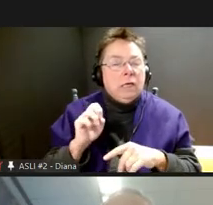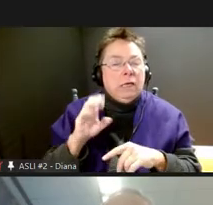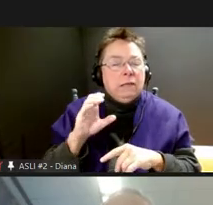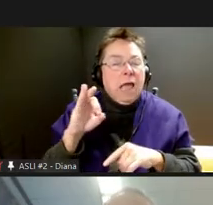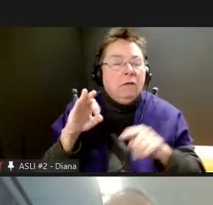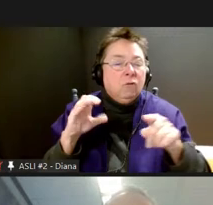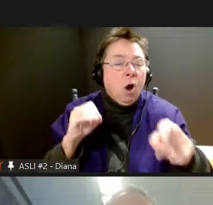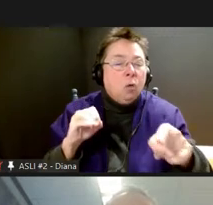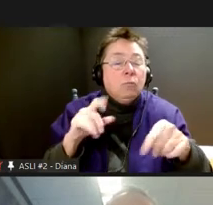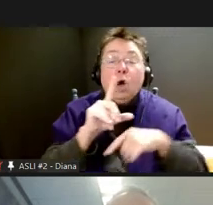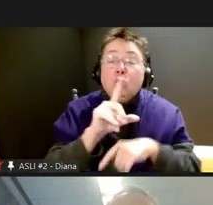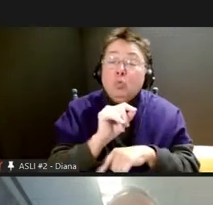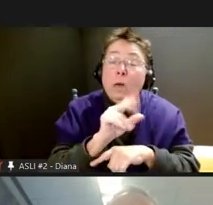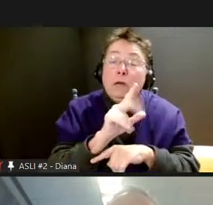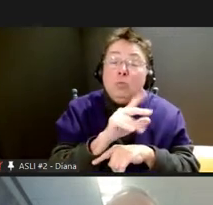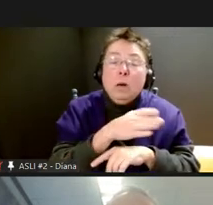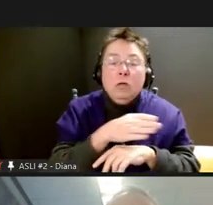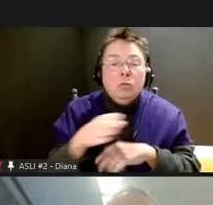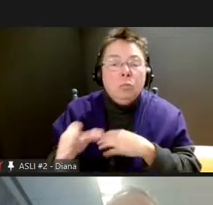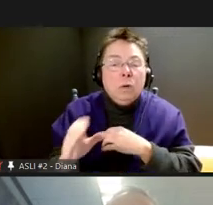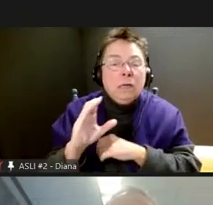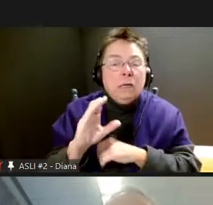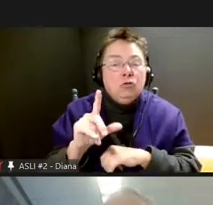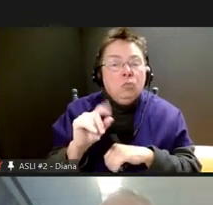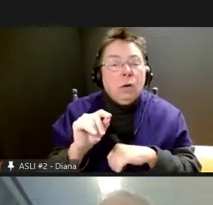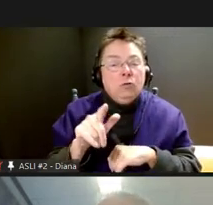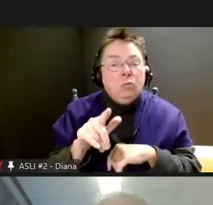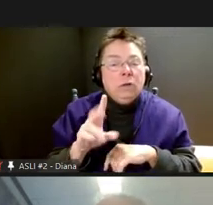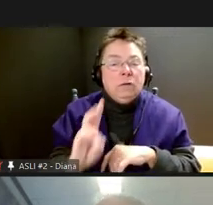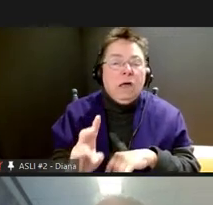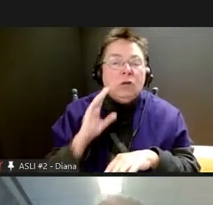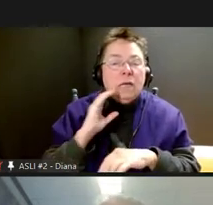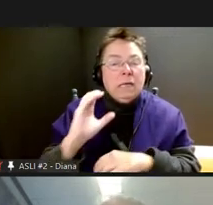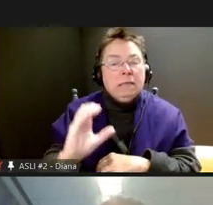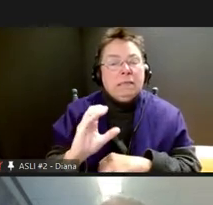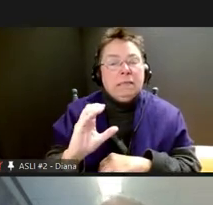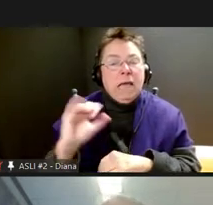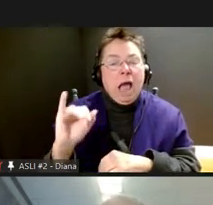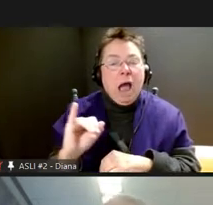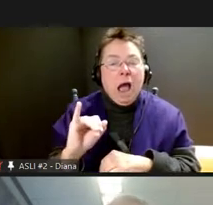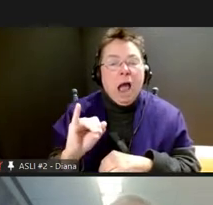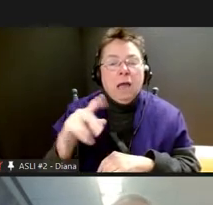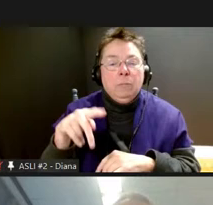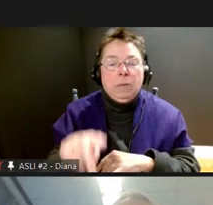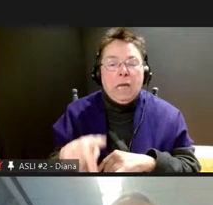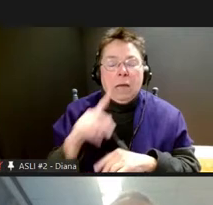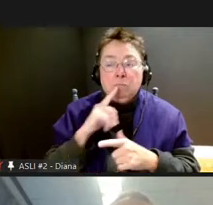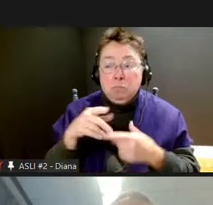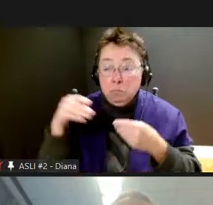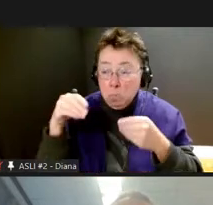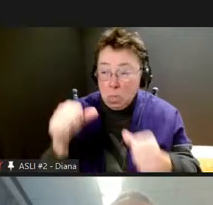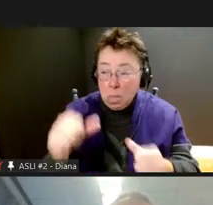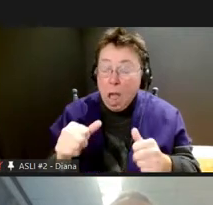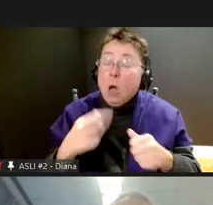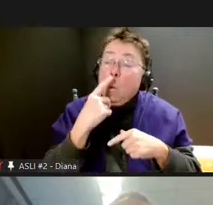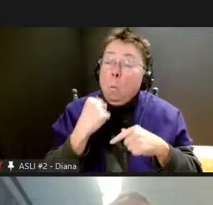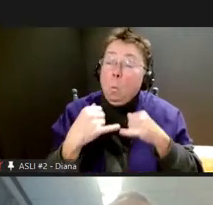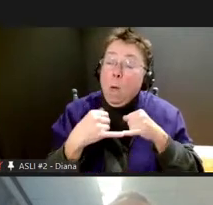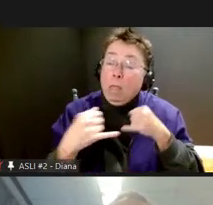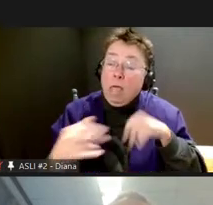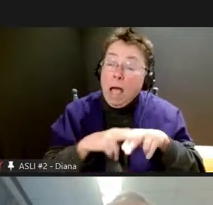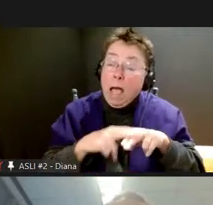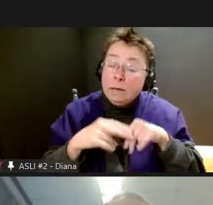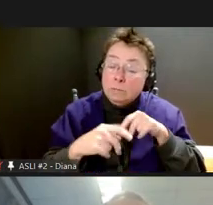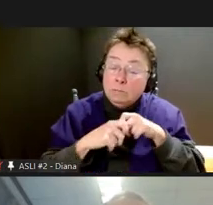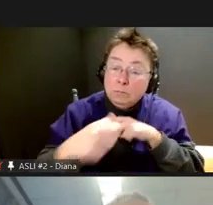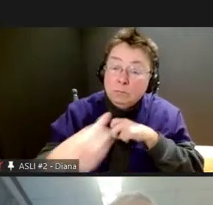to 2027 CIP is a $3.4 billion program that funds major projects, including the Red Line Extension, the All